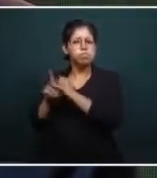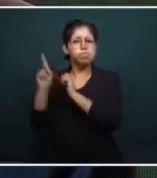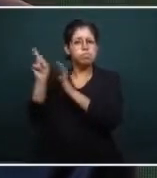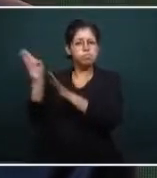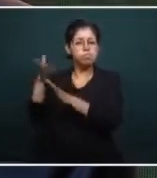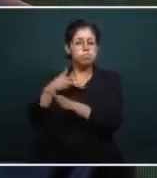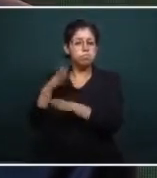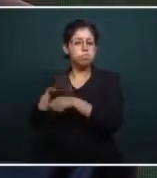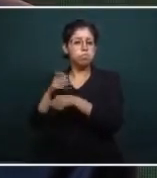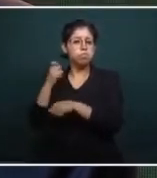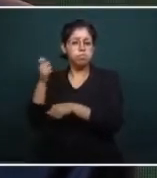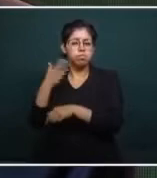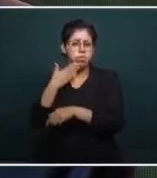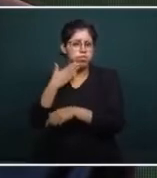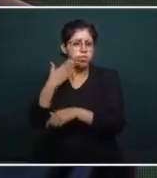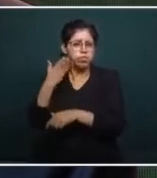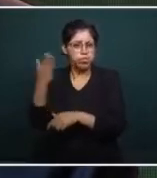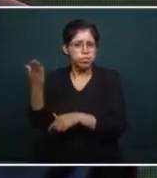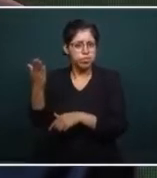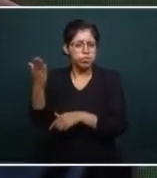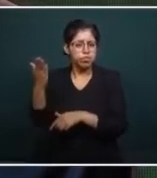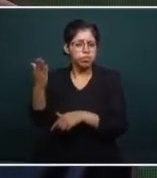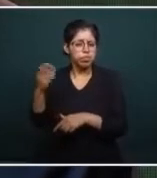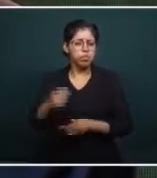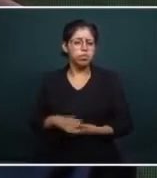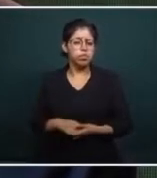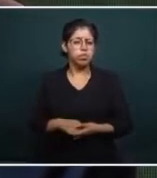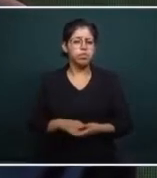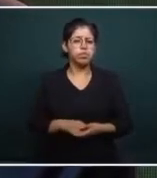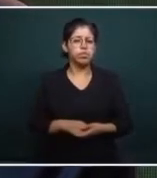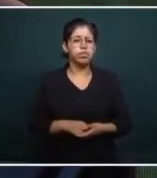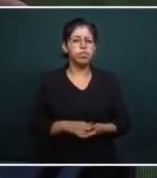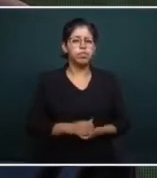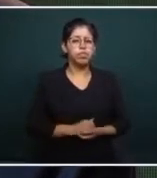nuestro país, in our country and pues Central vamos America gets a poder better,